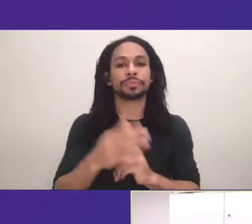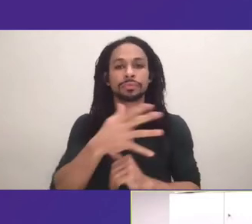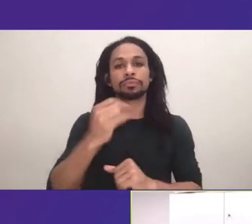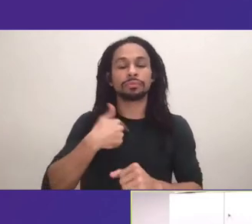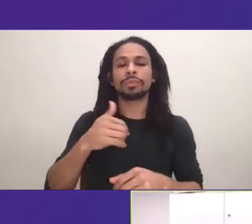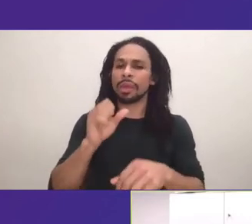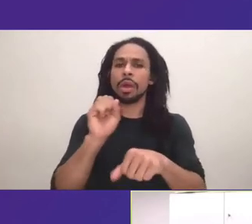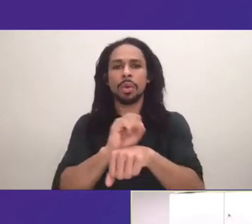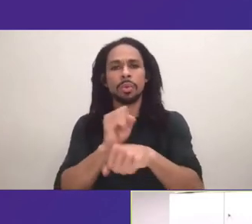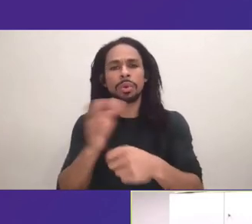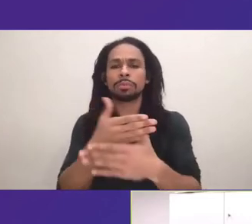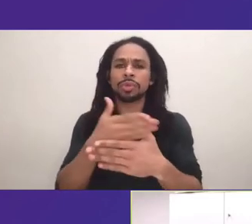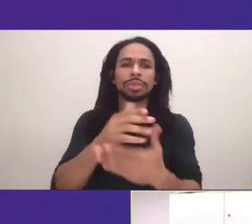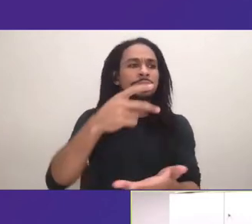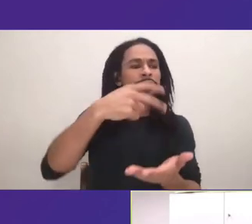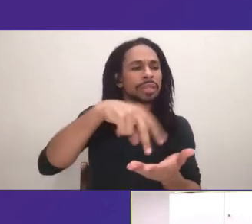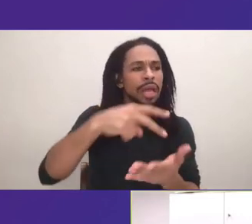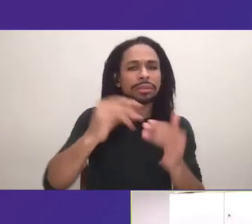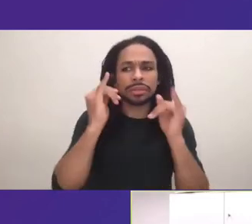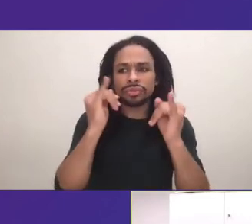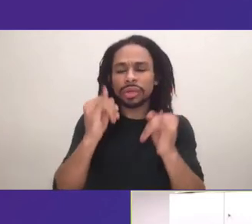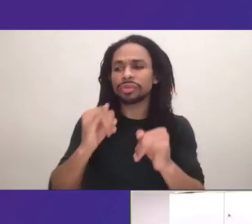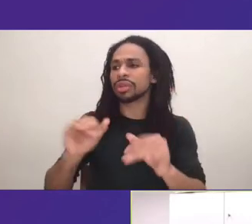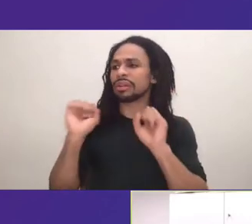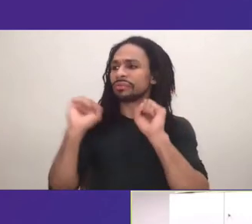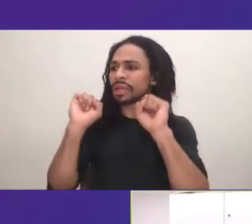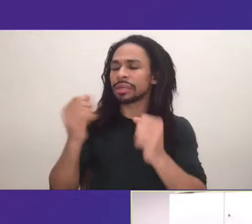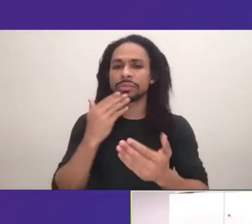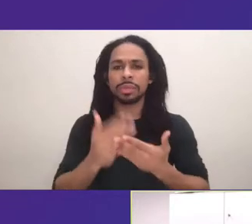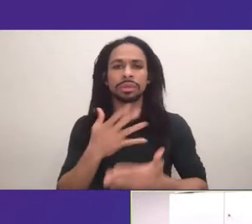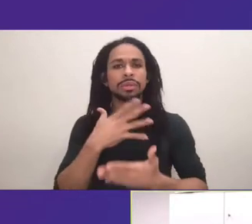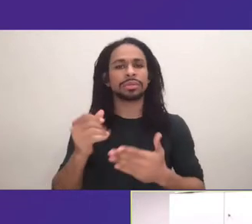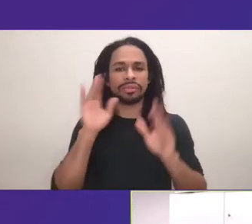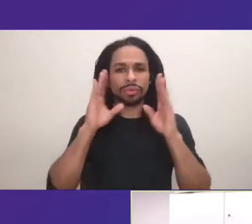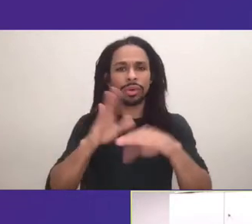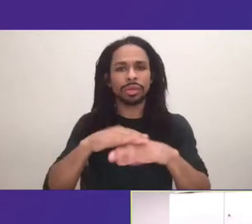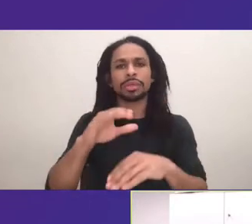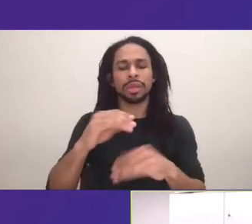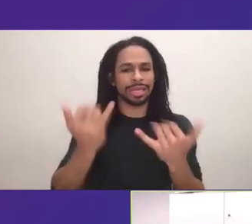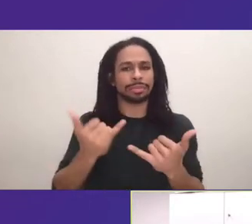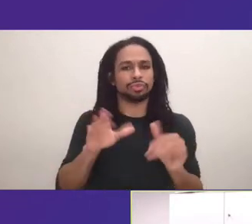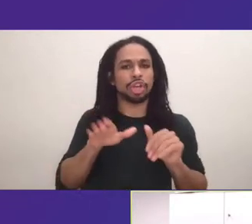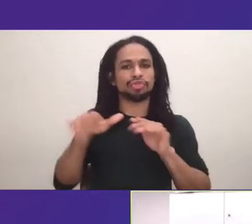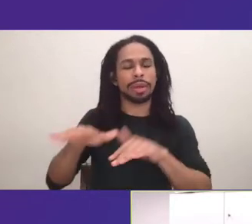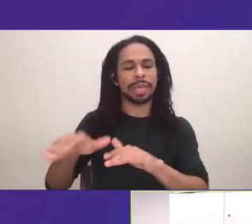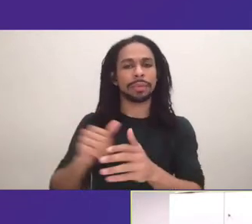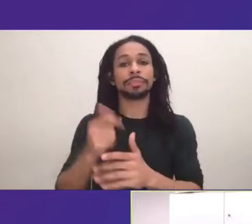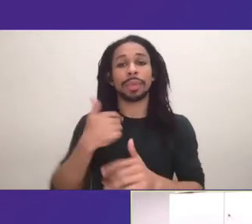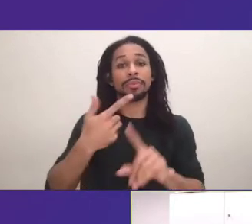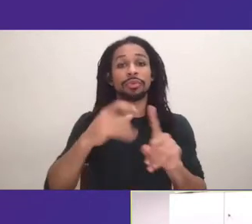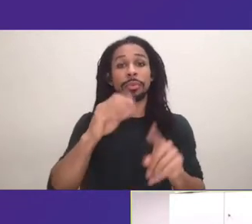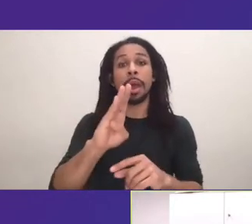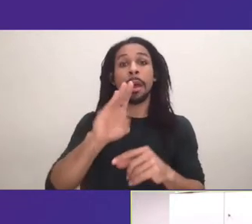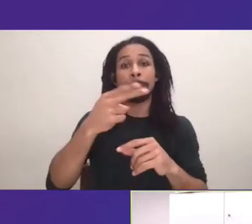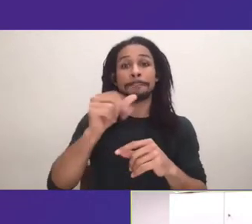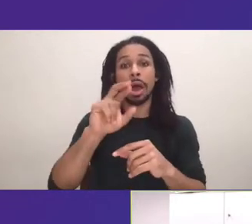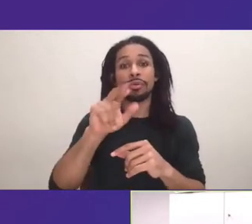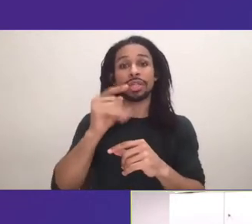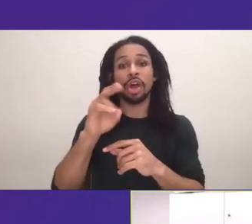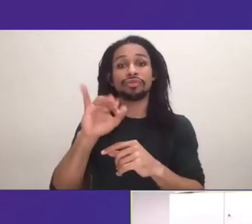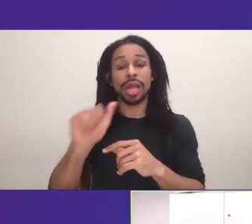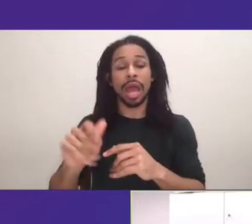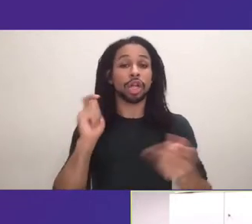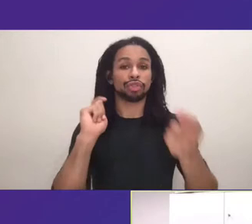production, fitness and wellness, focusing on the contemporary Caribbean. I am from Barataria, Trinidad and Tobago,